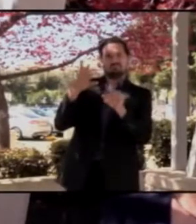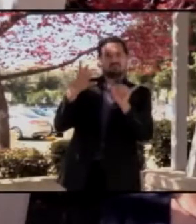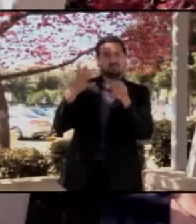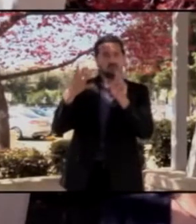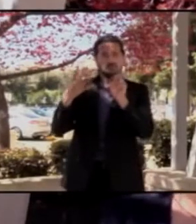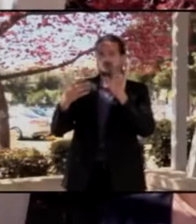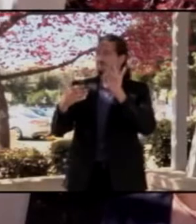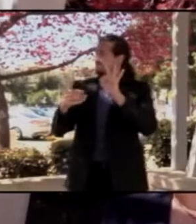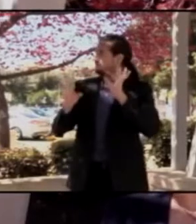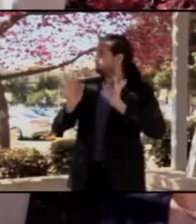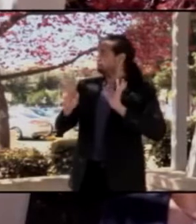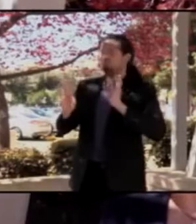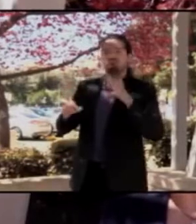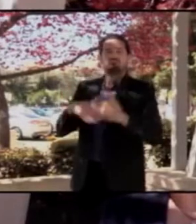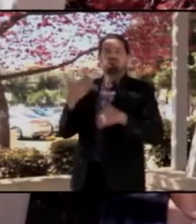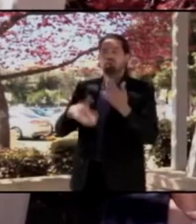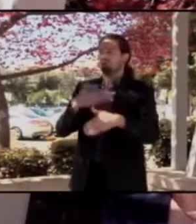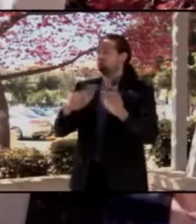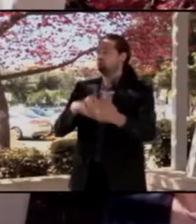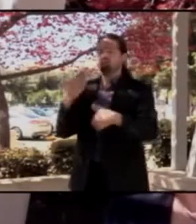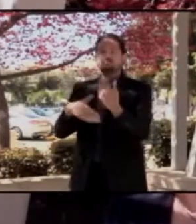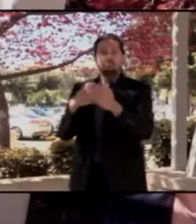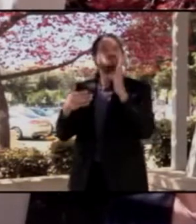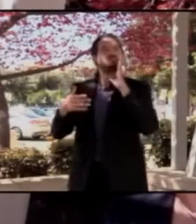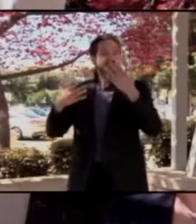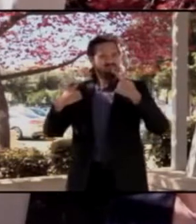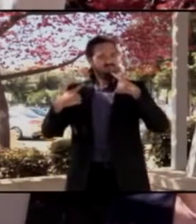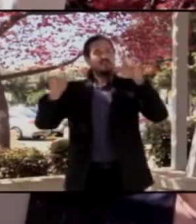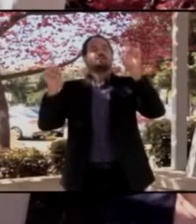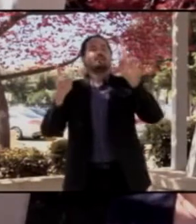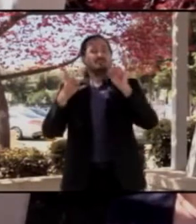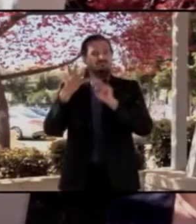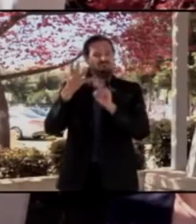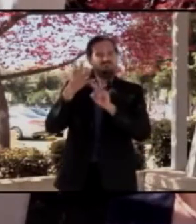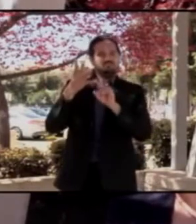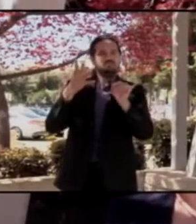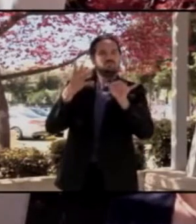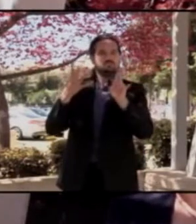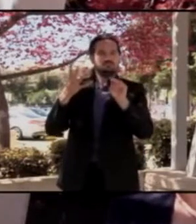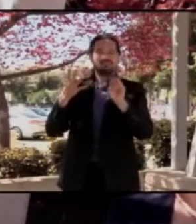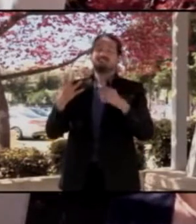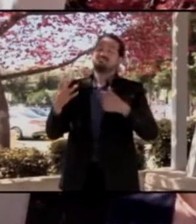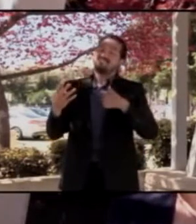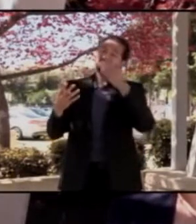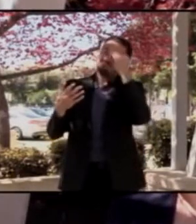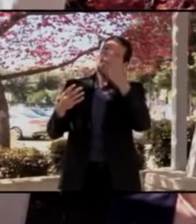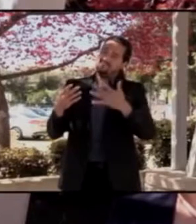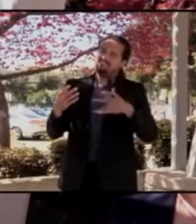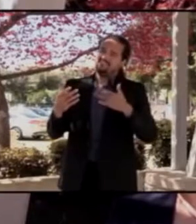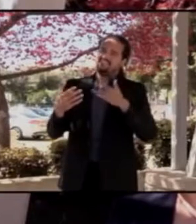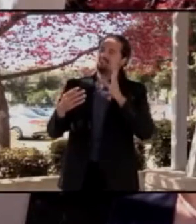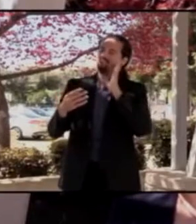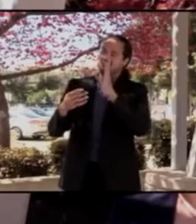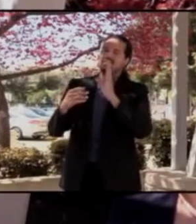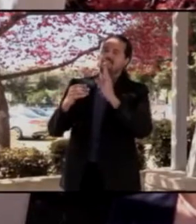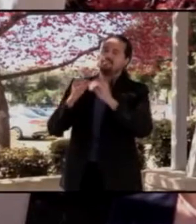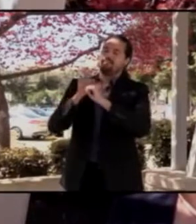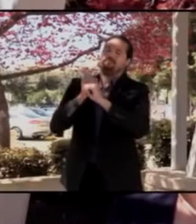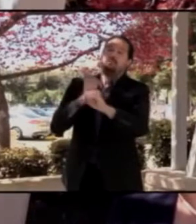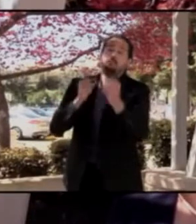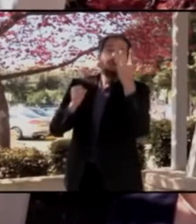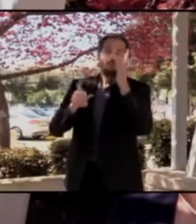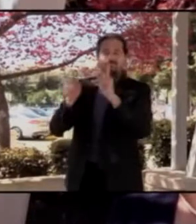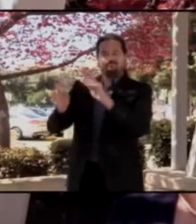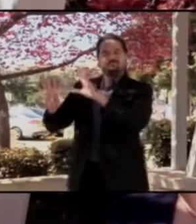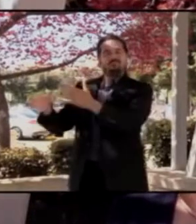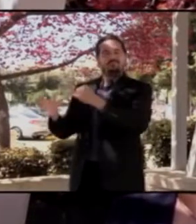adding additional age groups, eventually we can get up to at least 85%. But again, the more people that